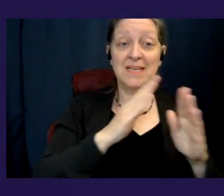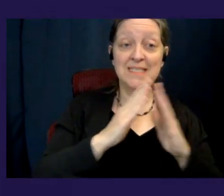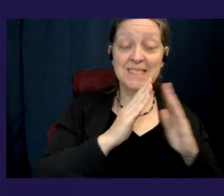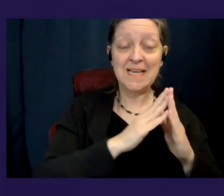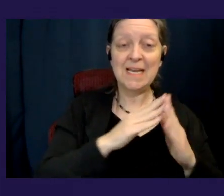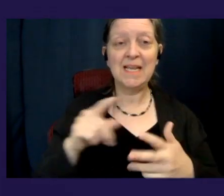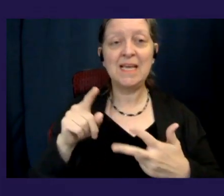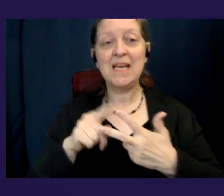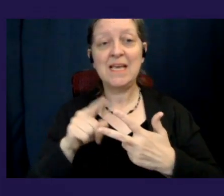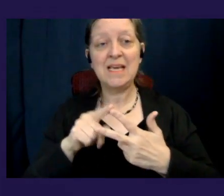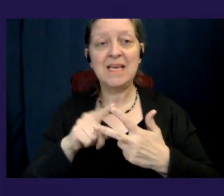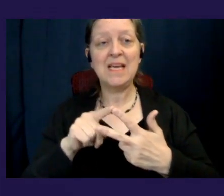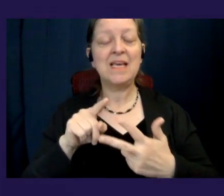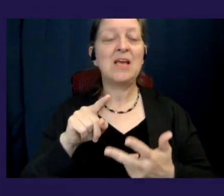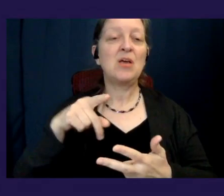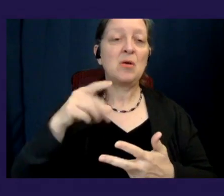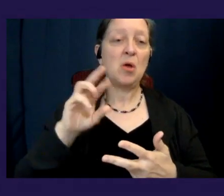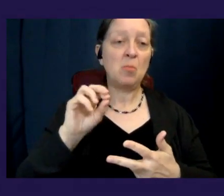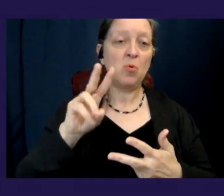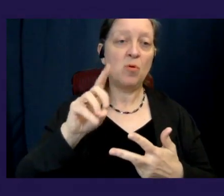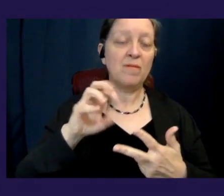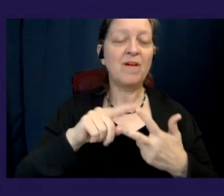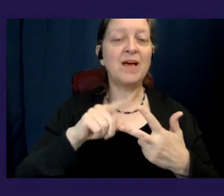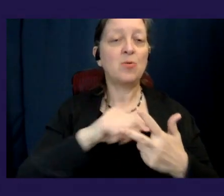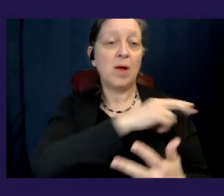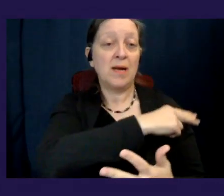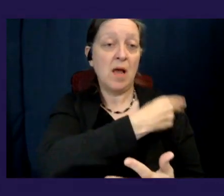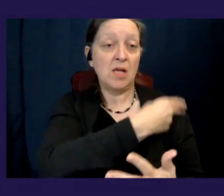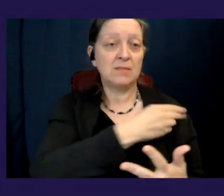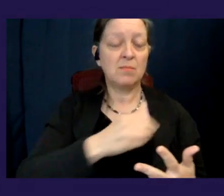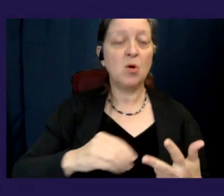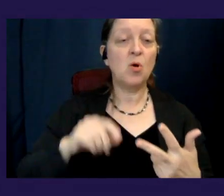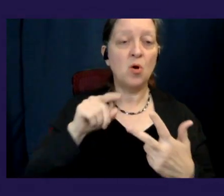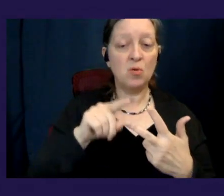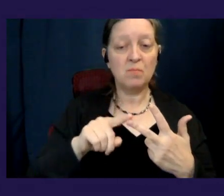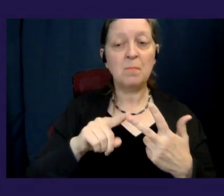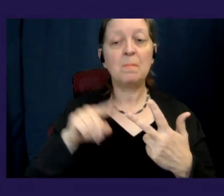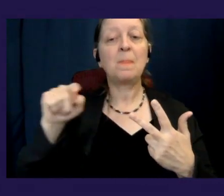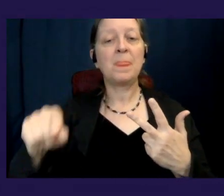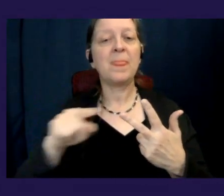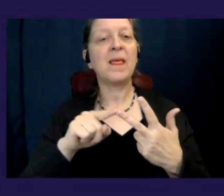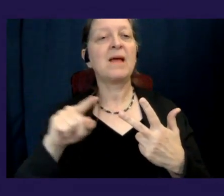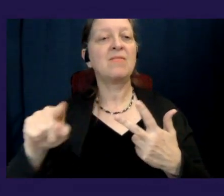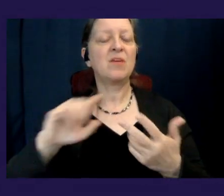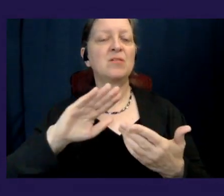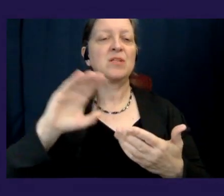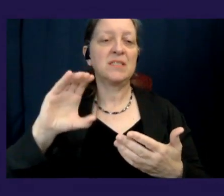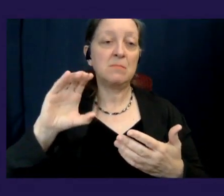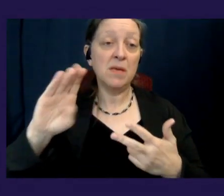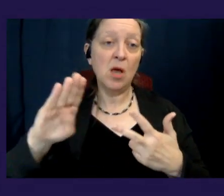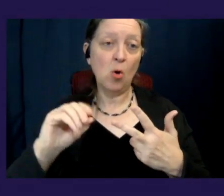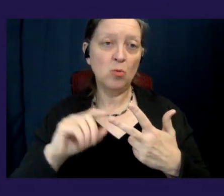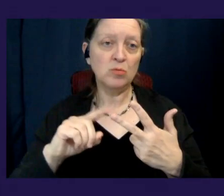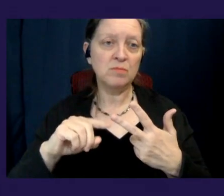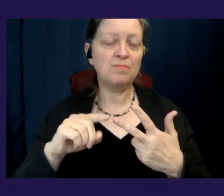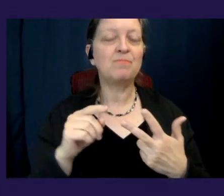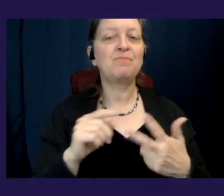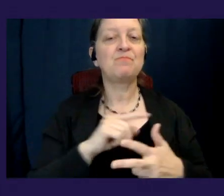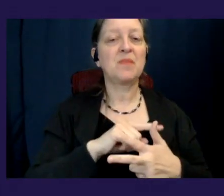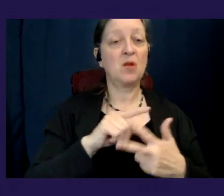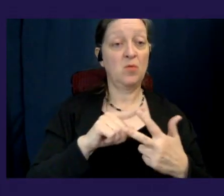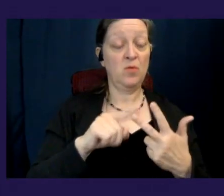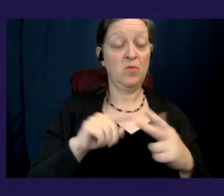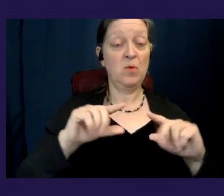and FQHC leadership, and the community response network was composed of these community-based organizations. So these groups therefore had